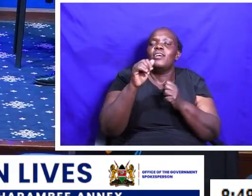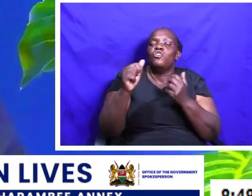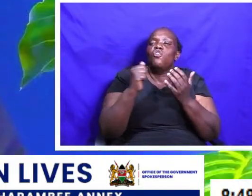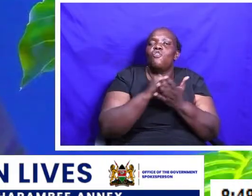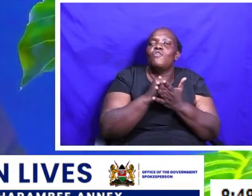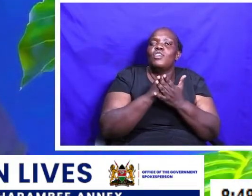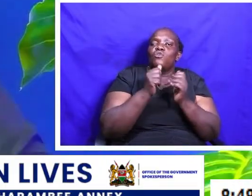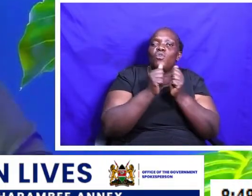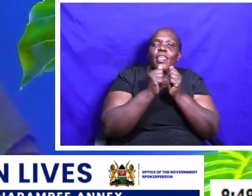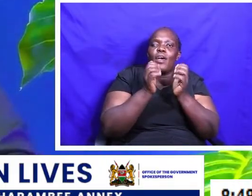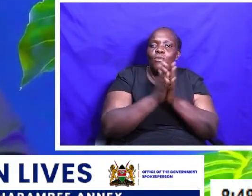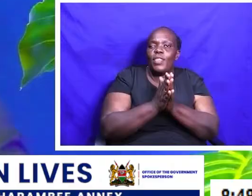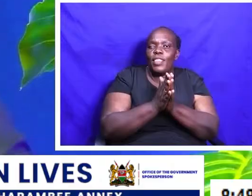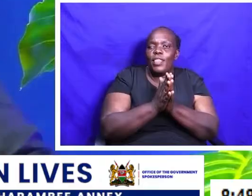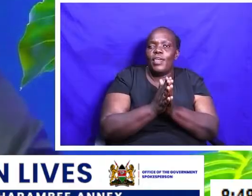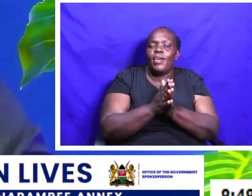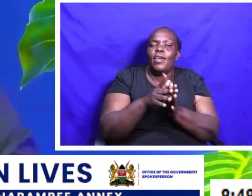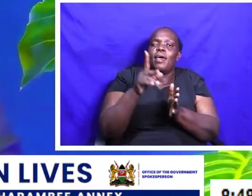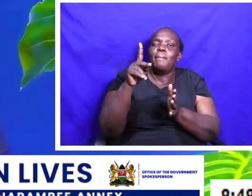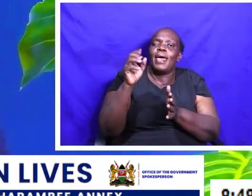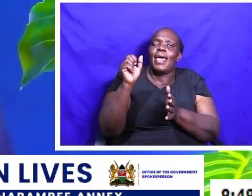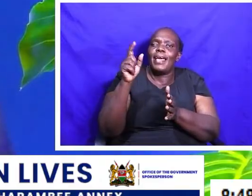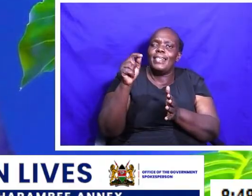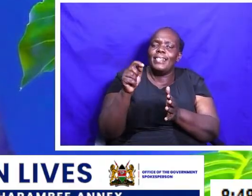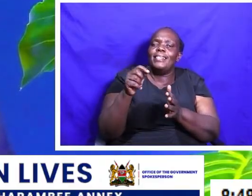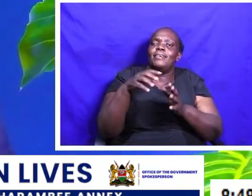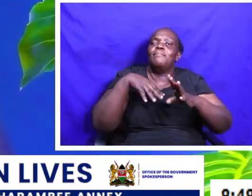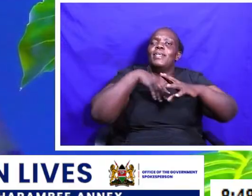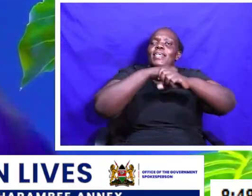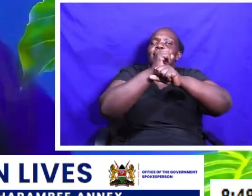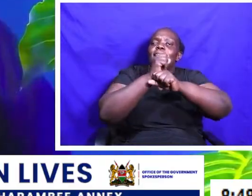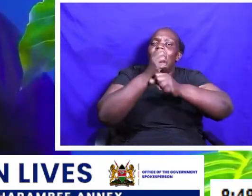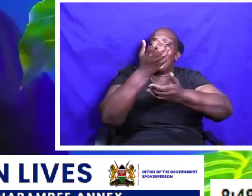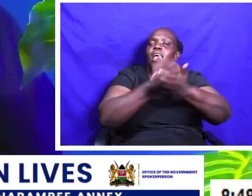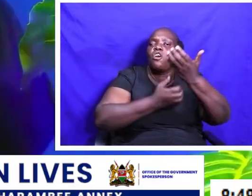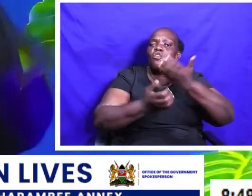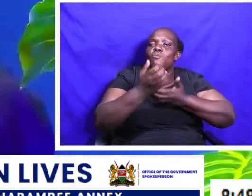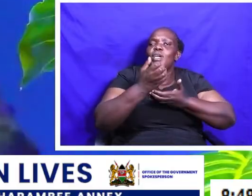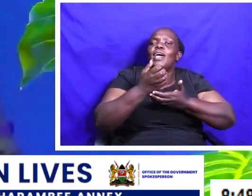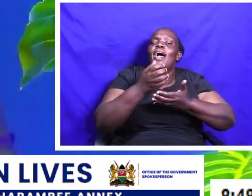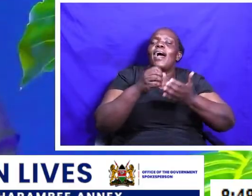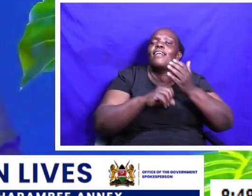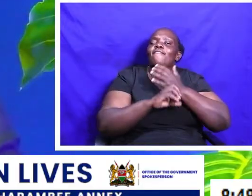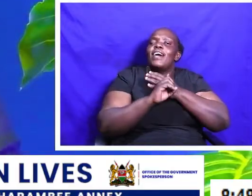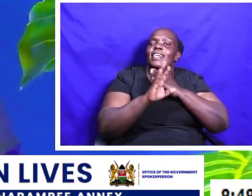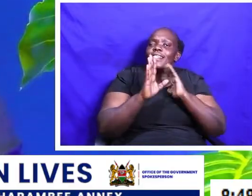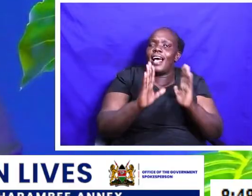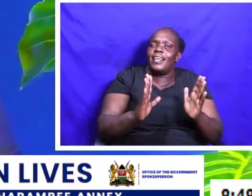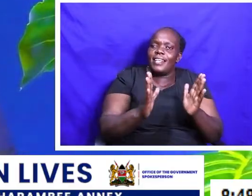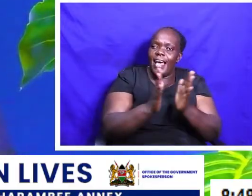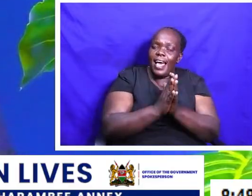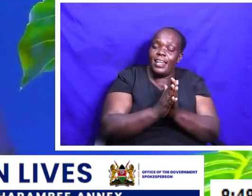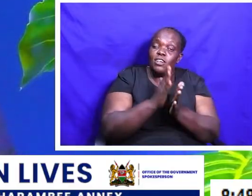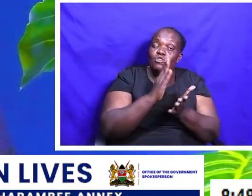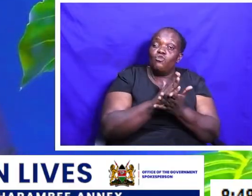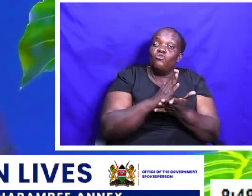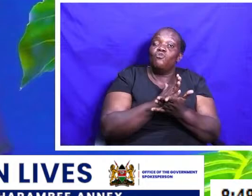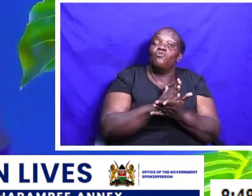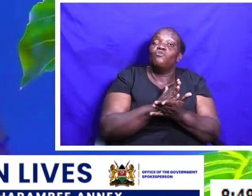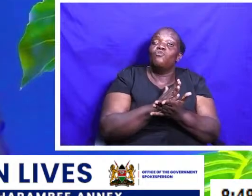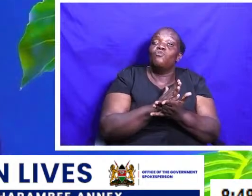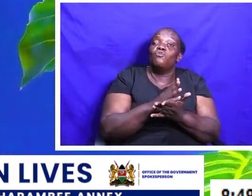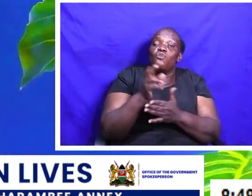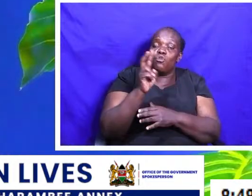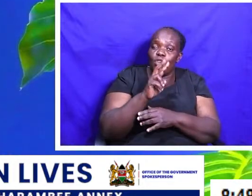his office together with PETS, Presidential Economic Advisors, and we